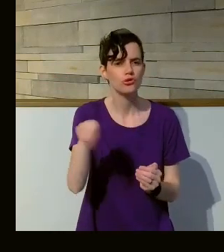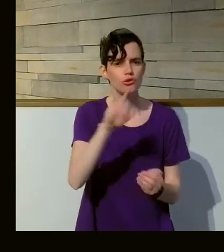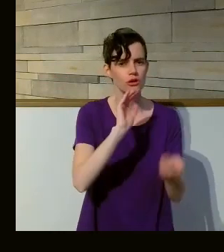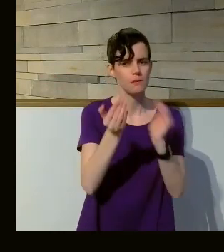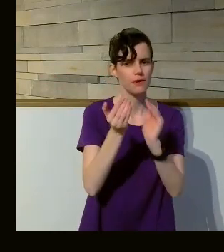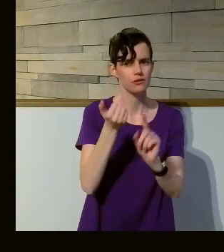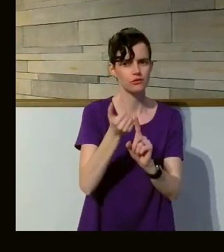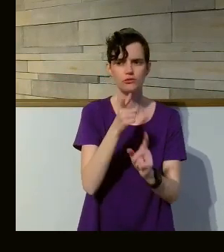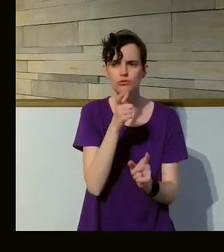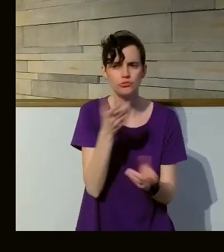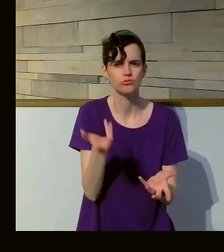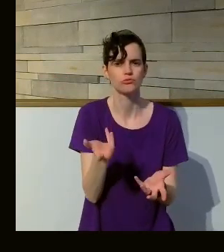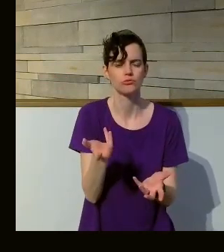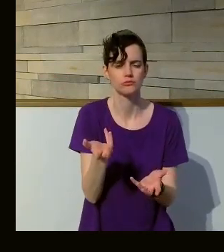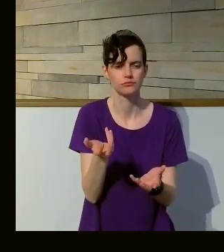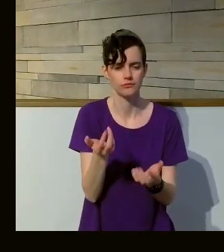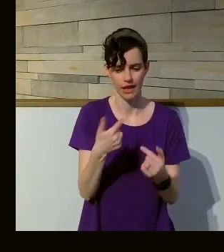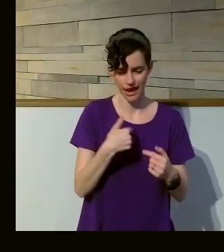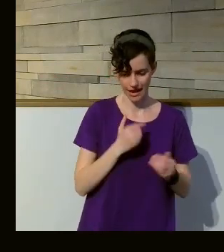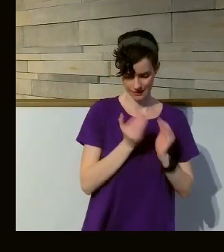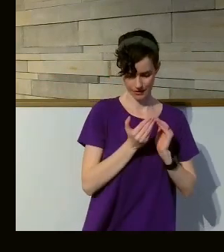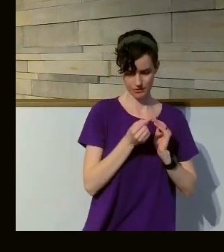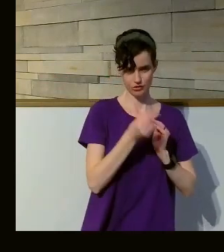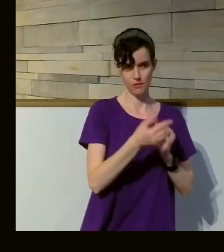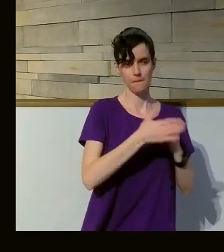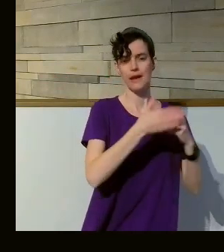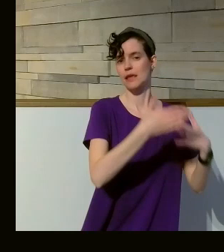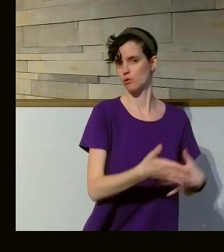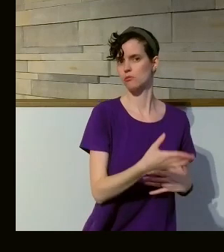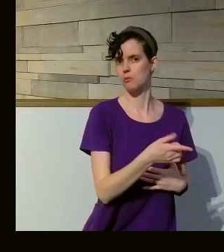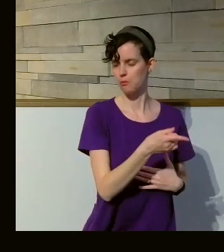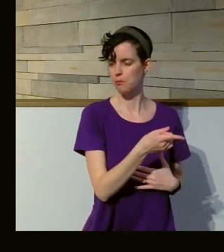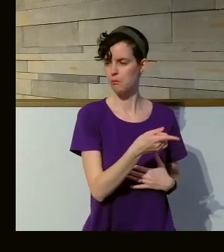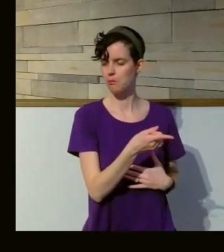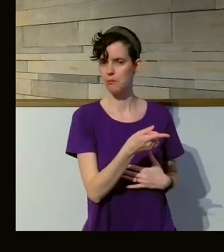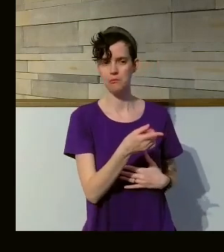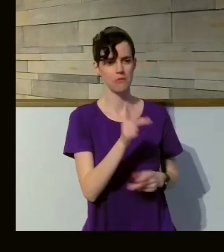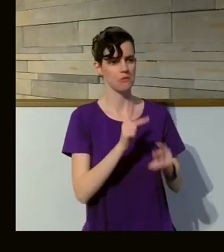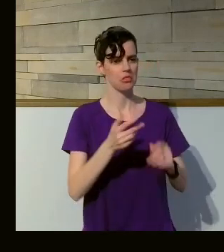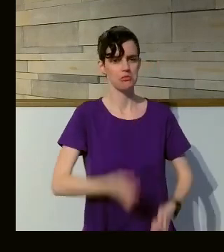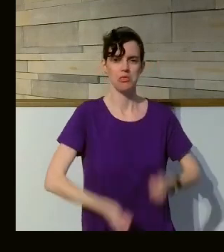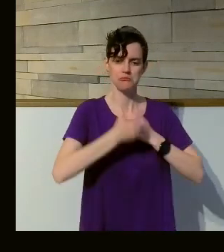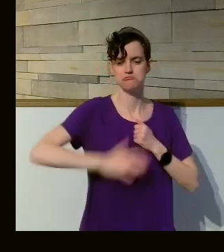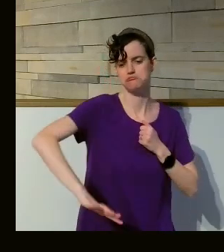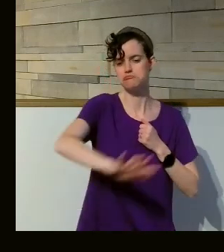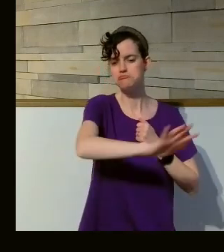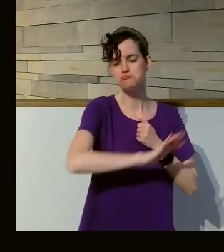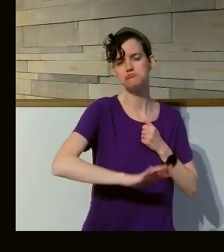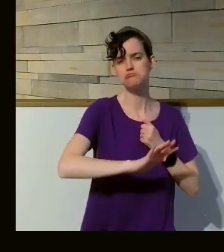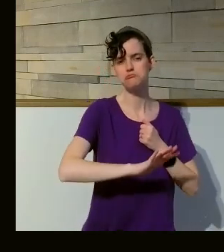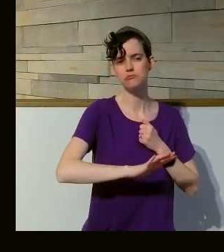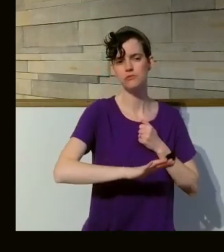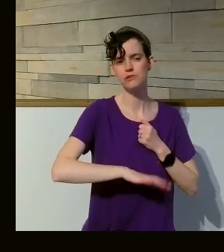to? Well, I can compare myself to my neighbors, right? Folks who live around me.